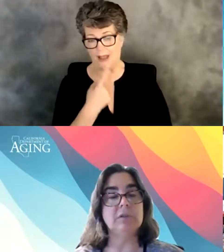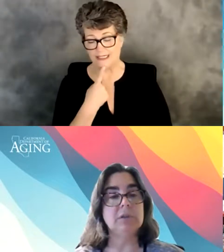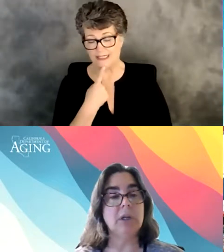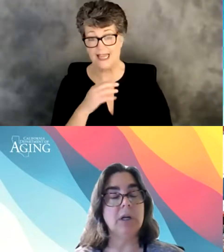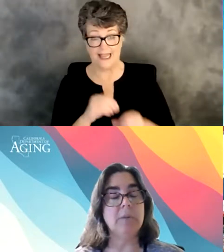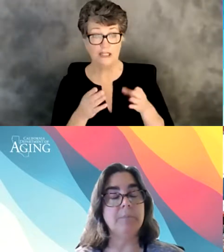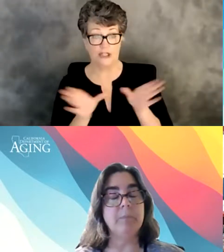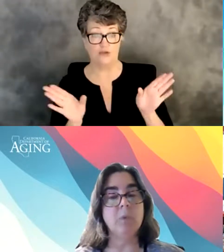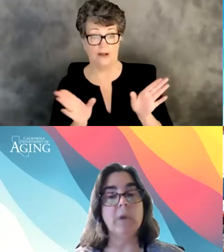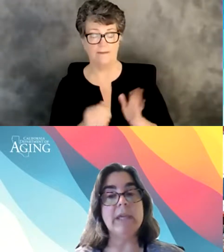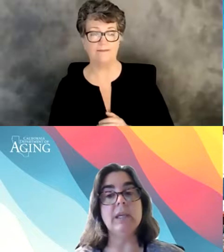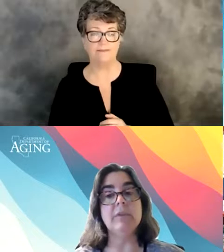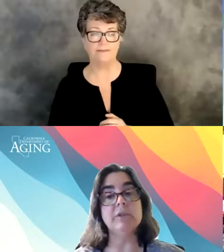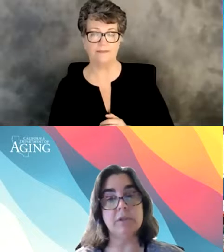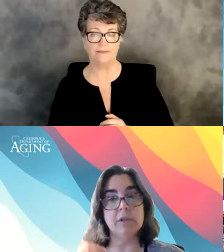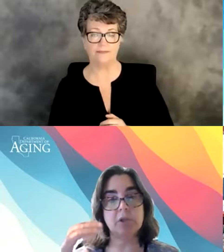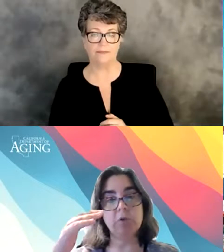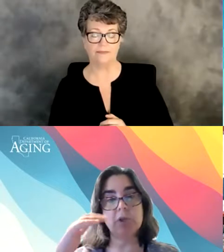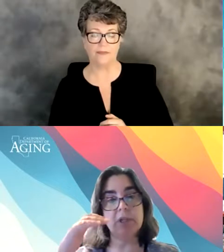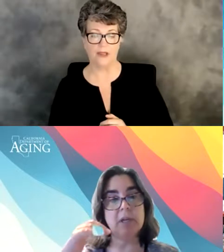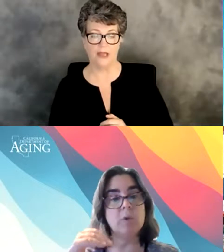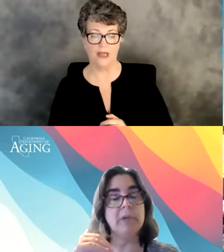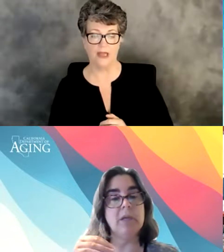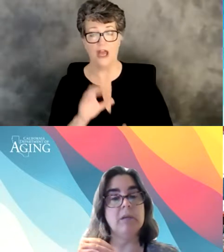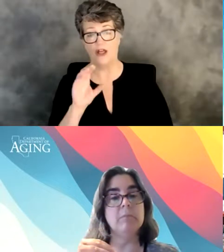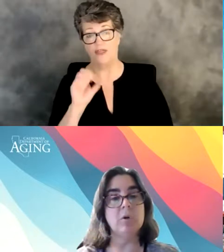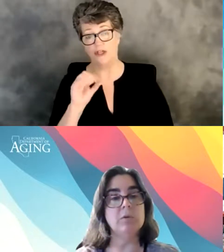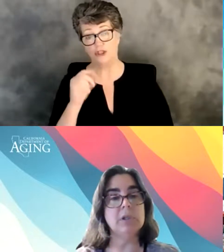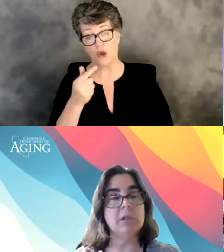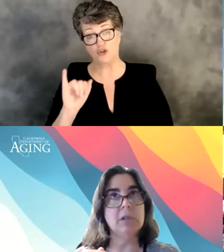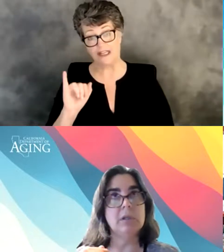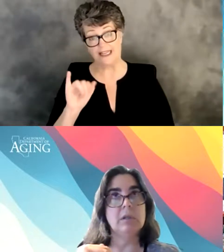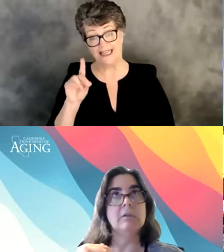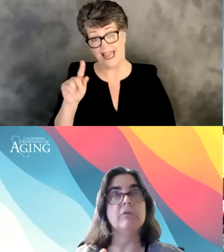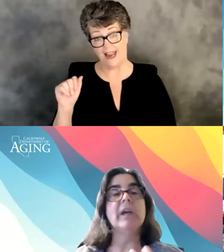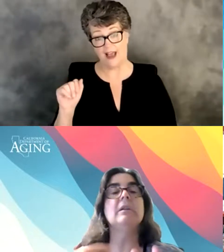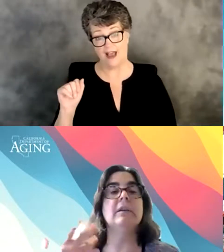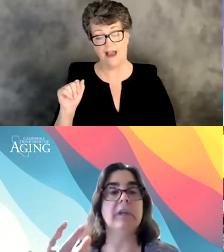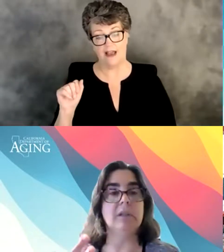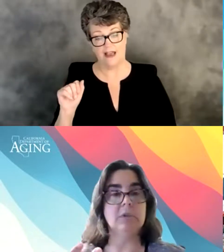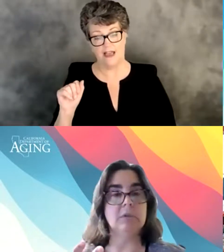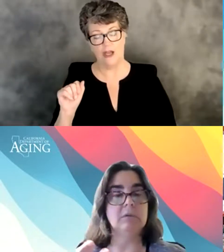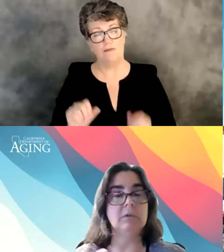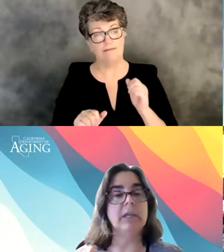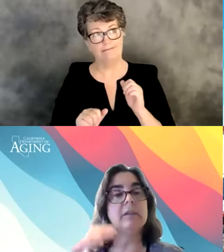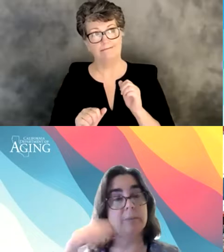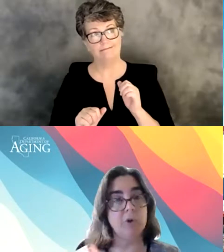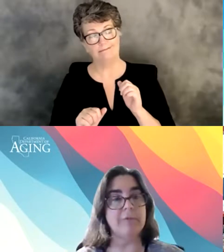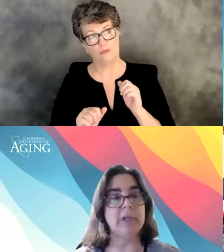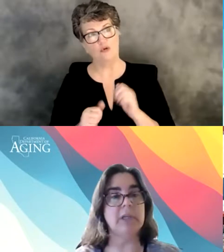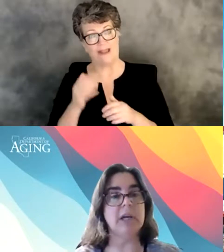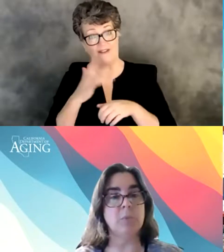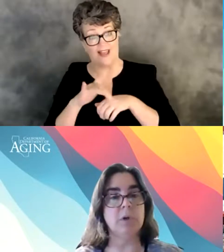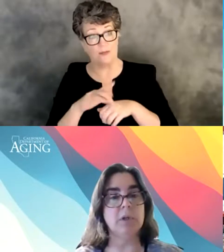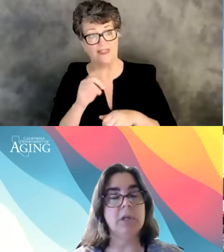general, the SOGI data will be most readily available in the